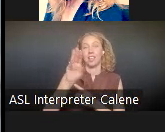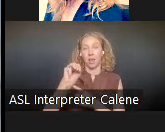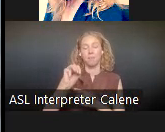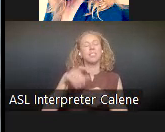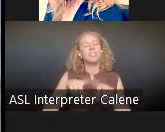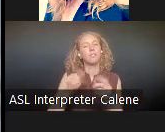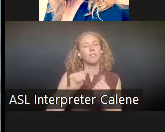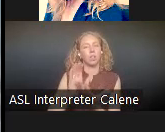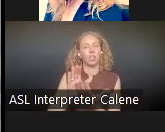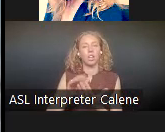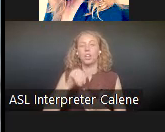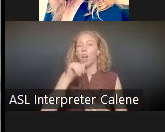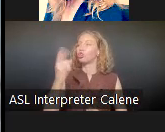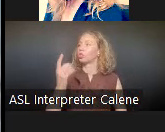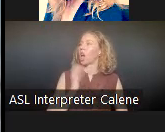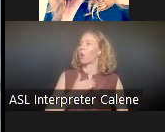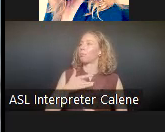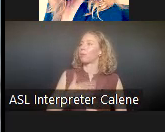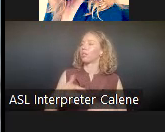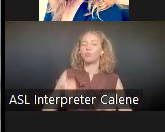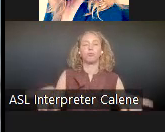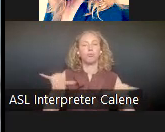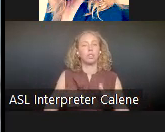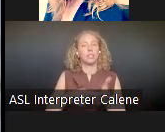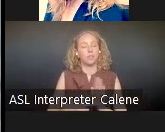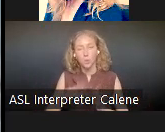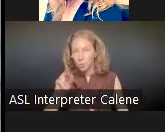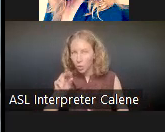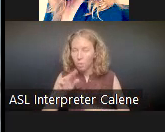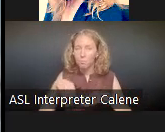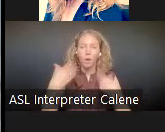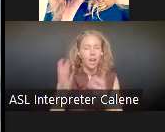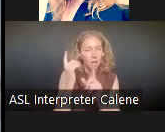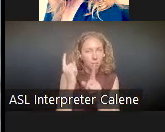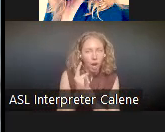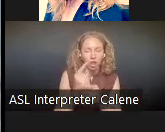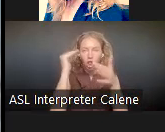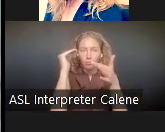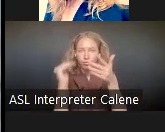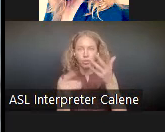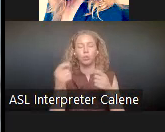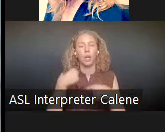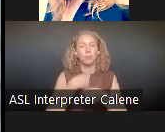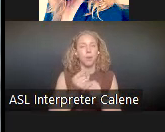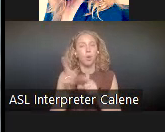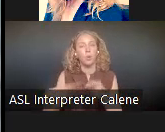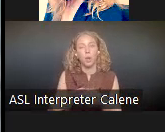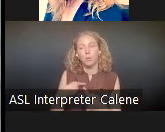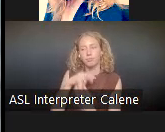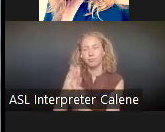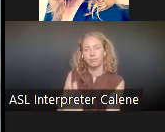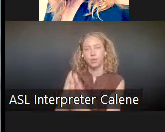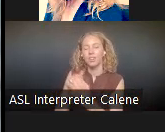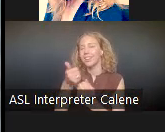the definition that we're used to. It really is providing practical steps that you can take when you're encountering